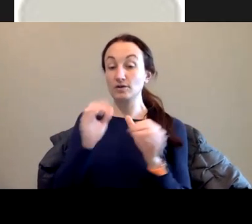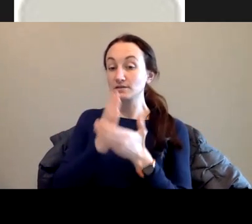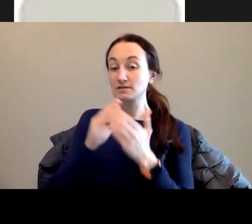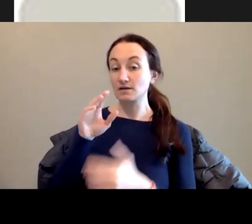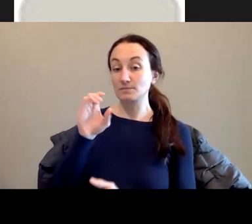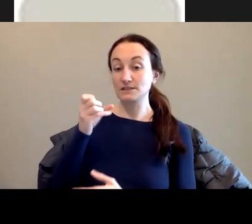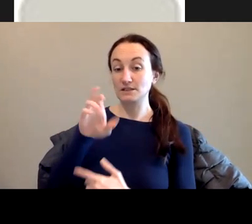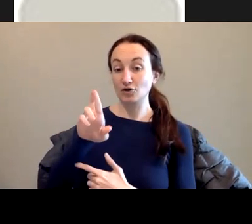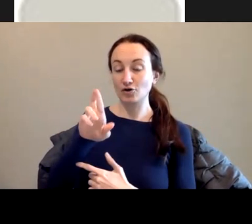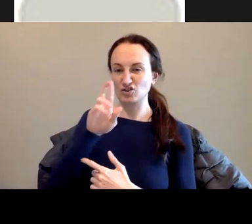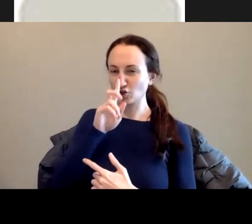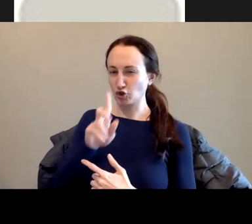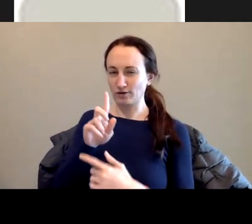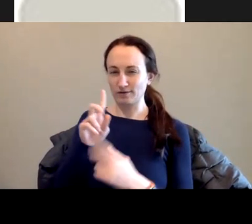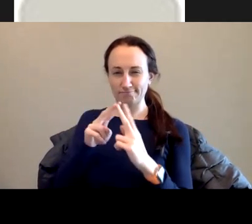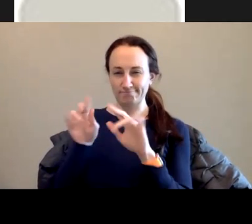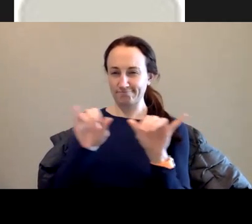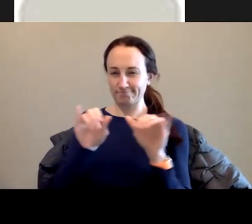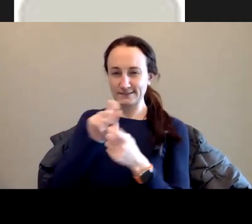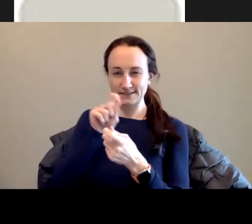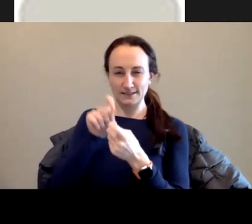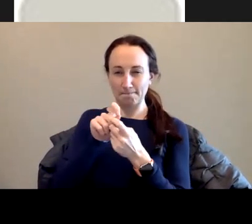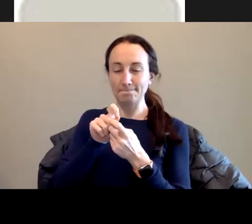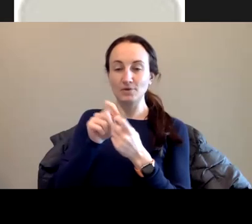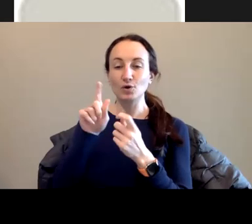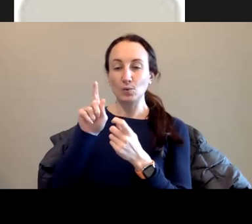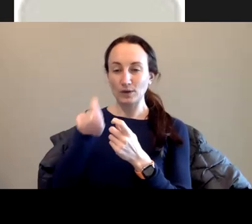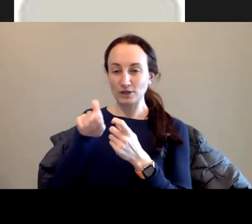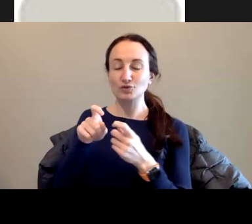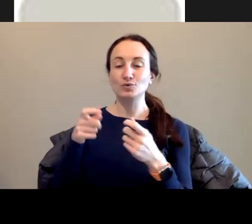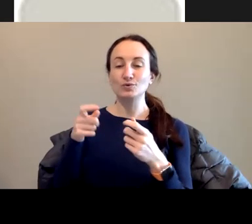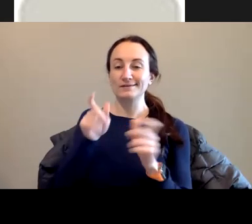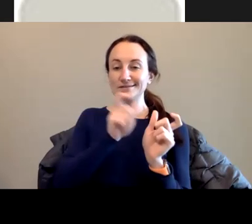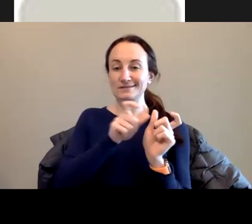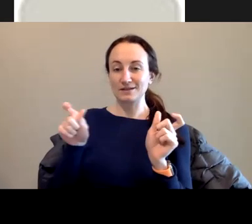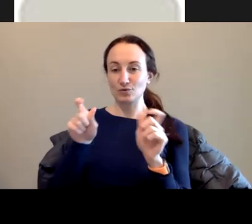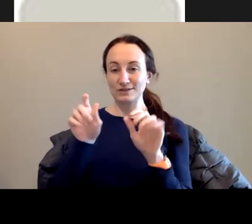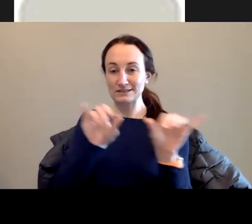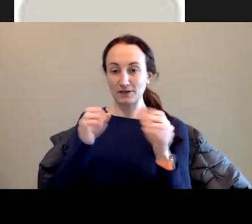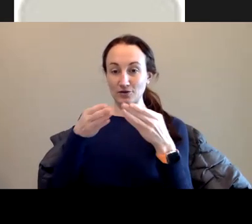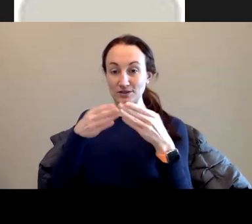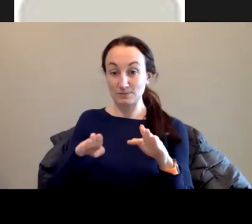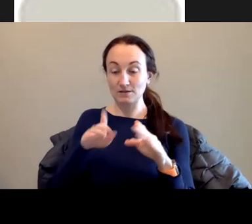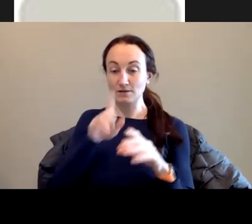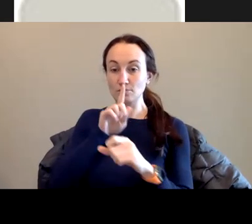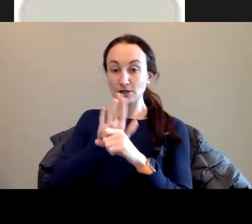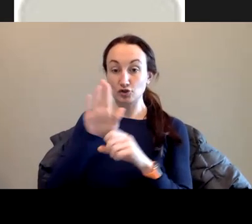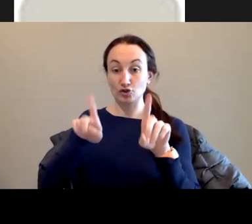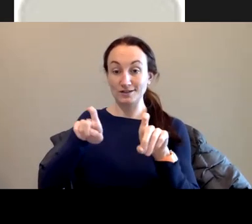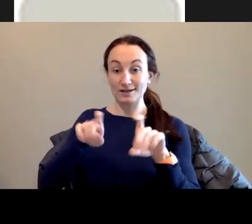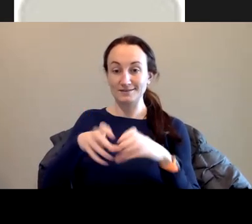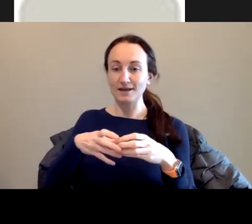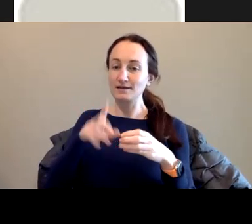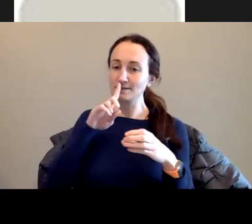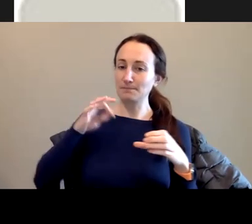are almost identical to each other. So we need to do this sequence similarity split to ensure that your test set is kind of